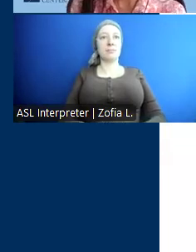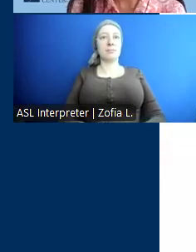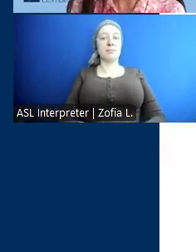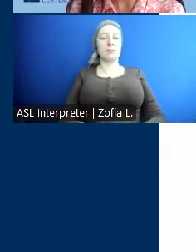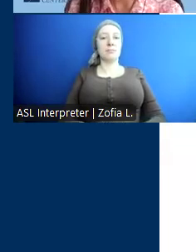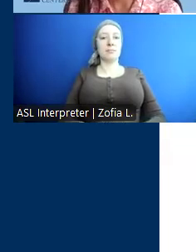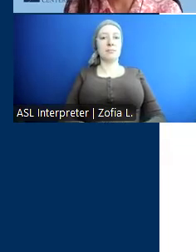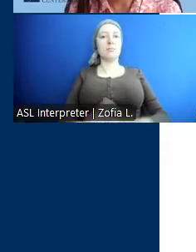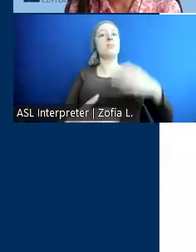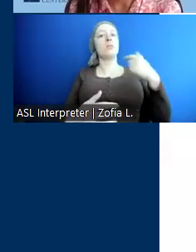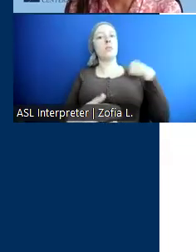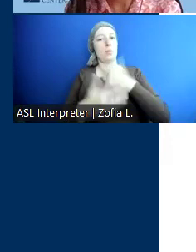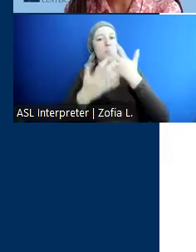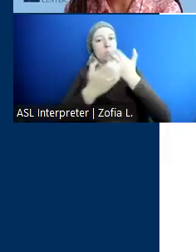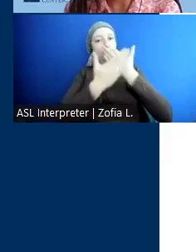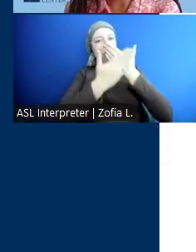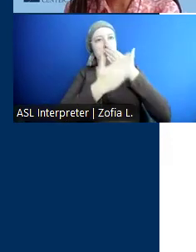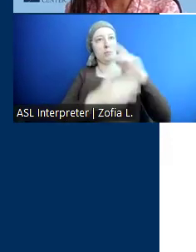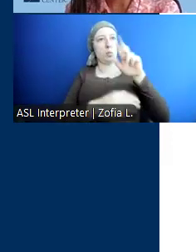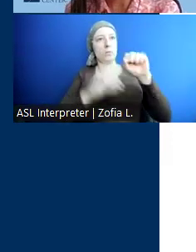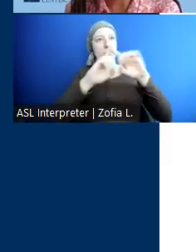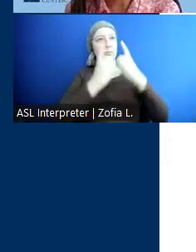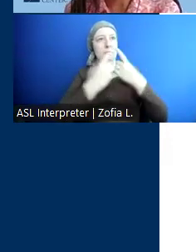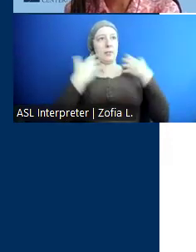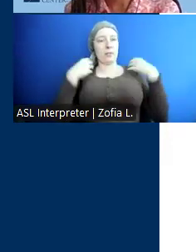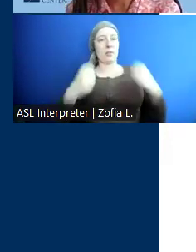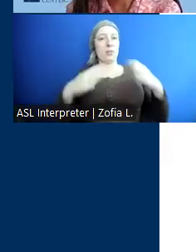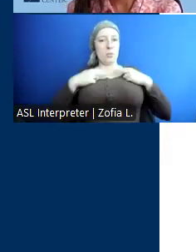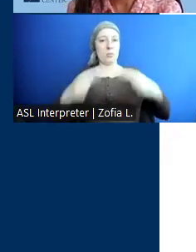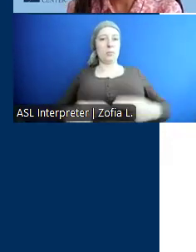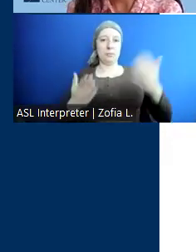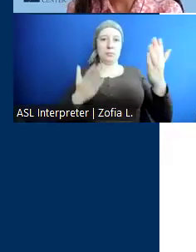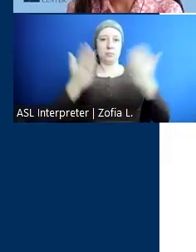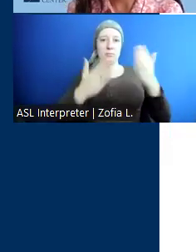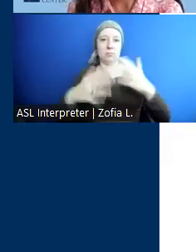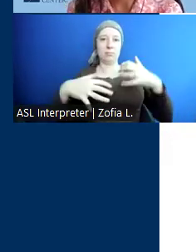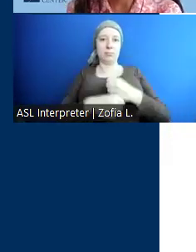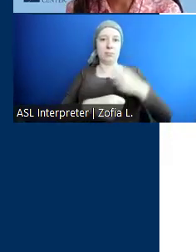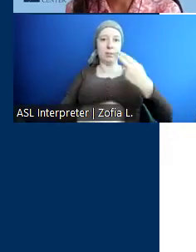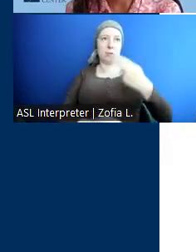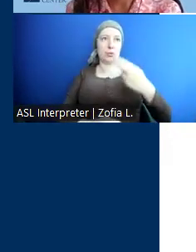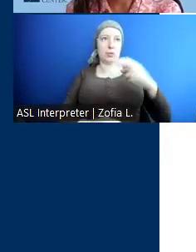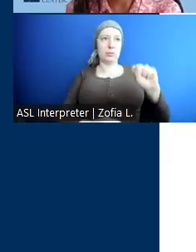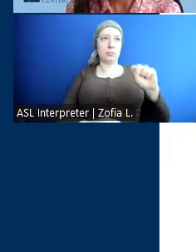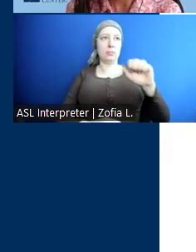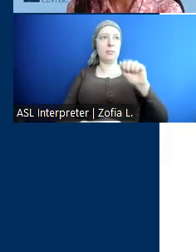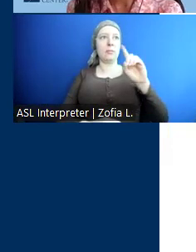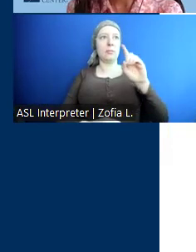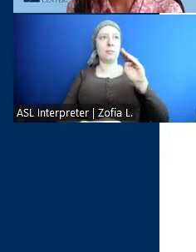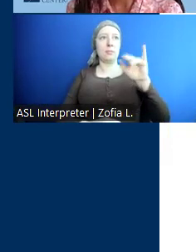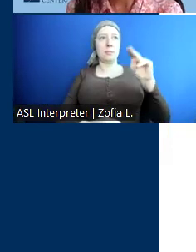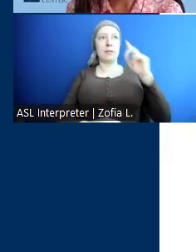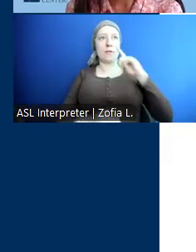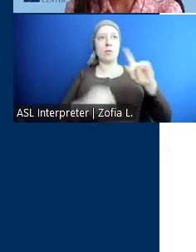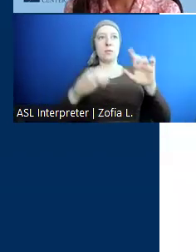And we would like to thank the U.S. Department of Health and Human Services Administration for Family,